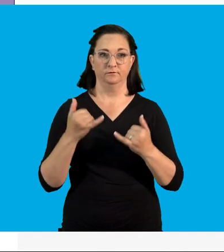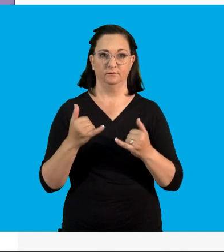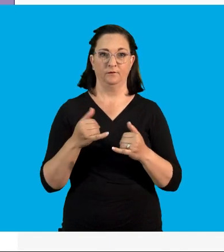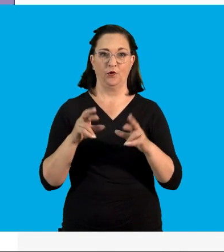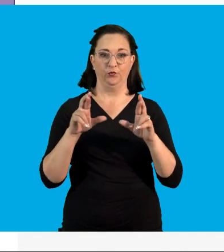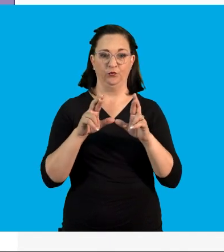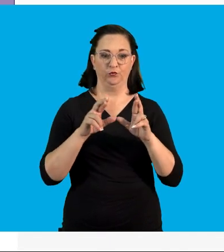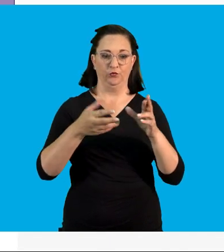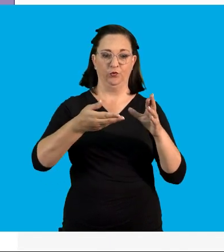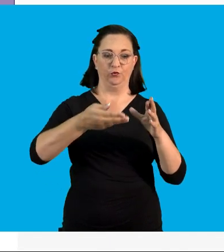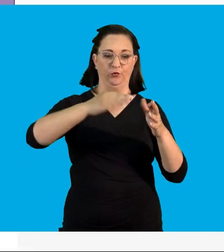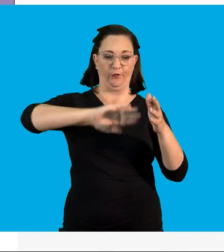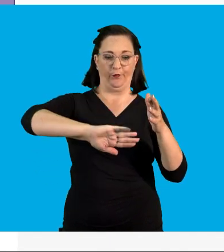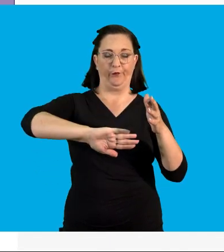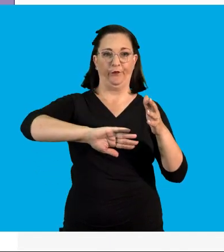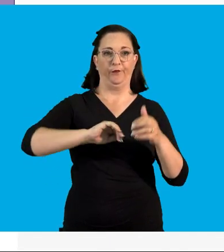Turn the ruler over.